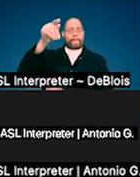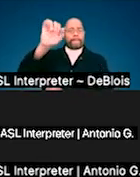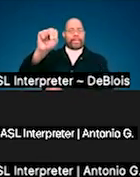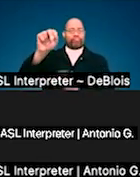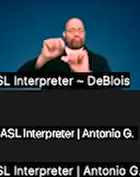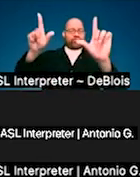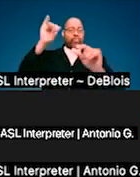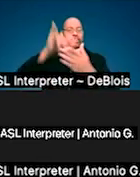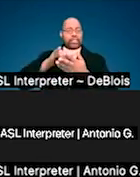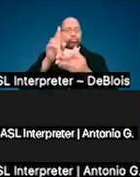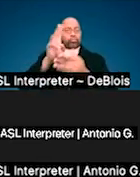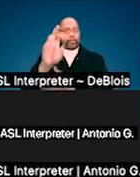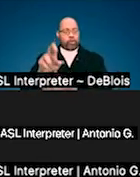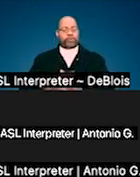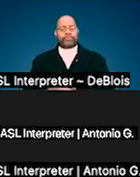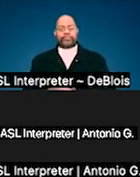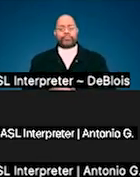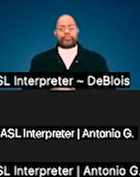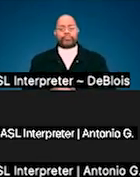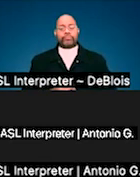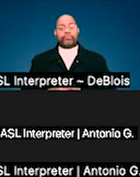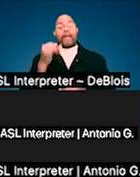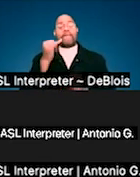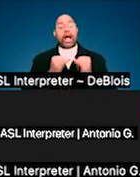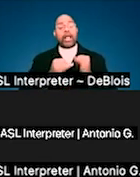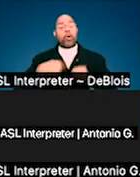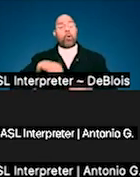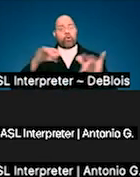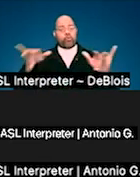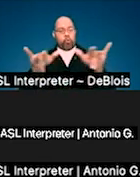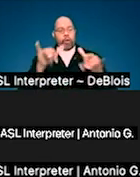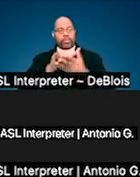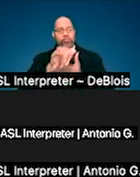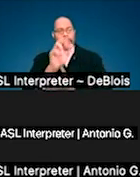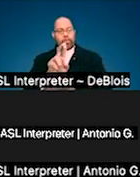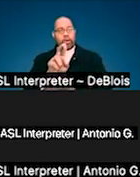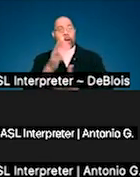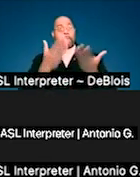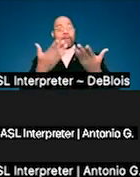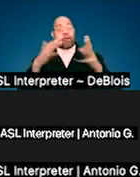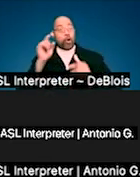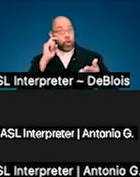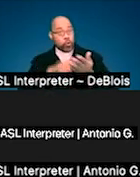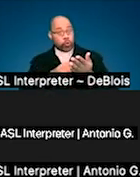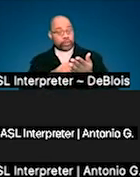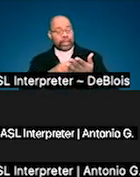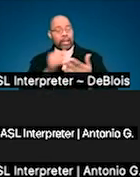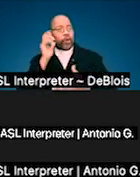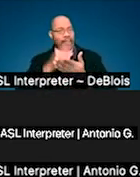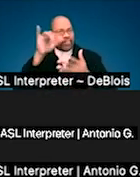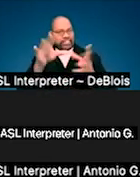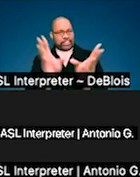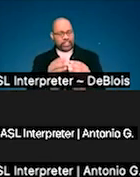this webinar. And finally, we are recording this webinar. So you may have already noticed and heard this for this